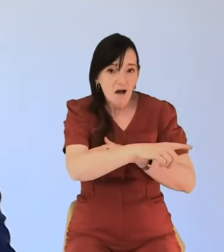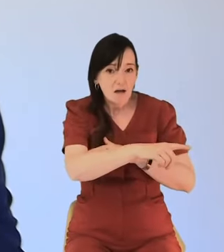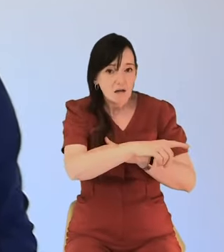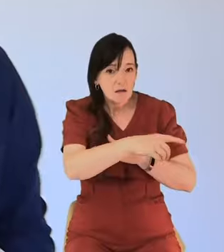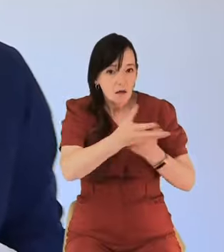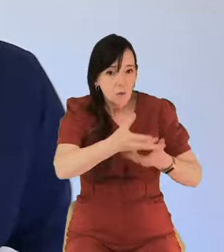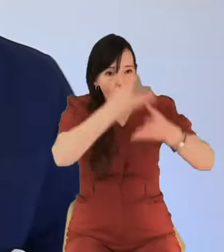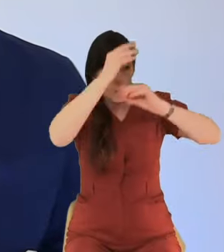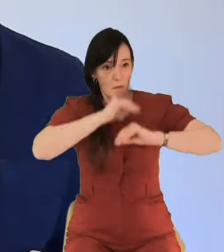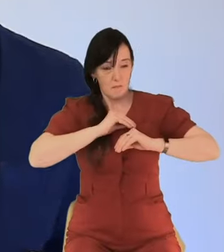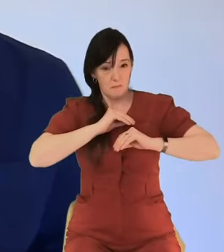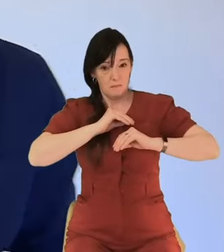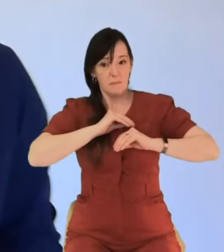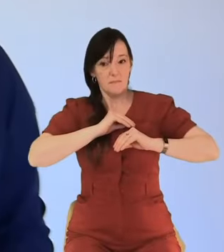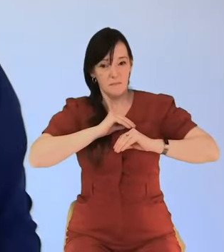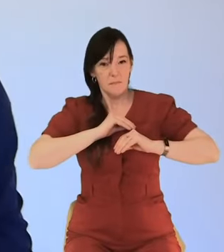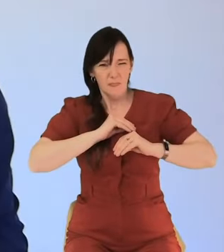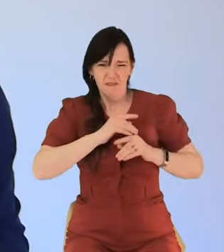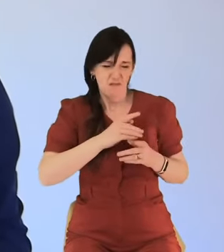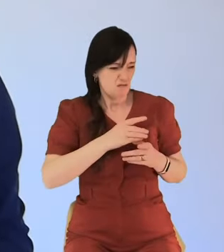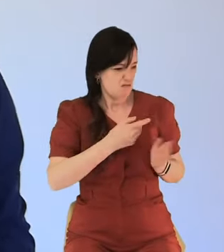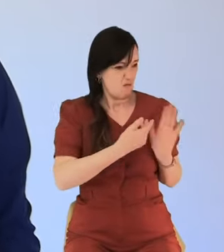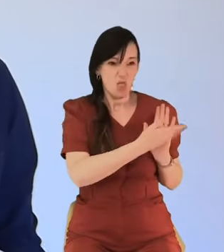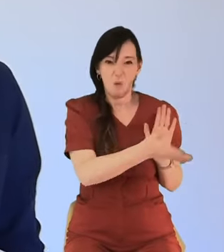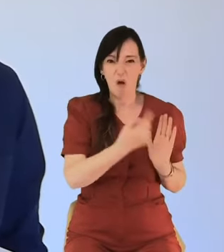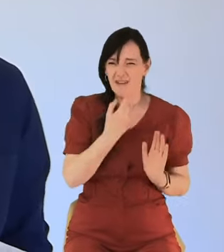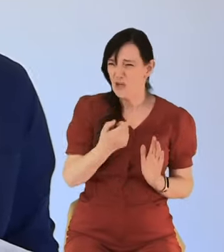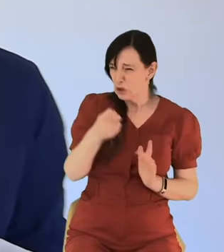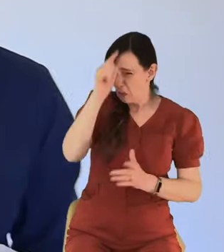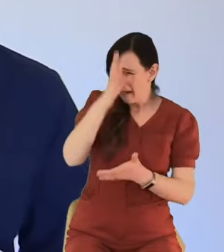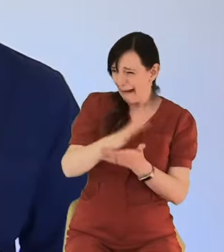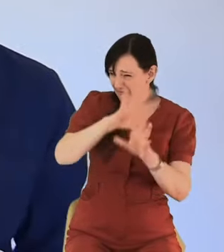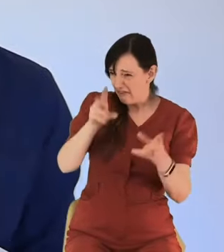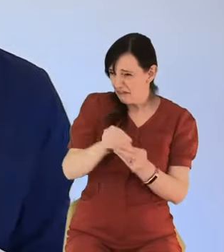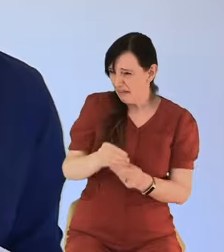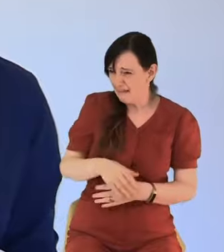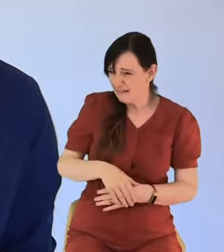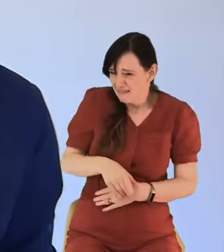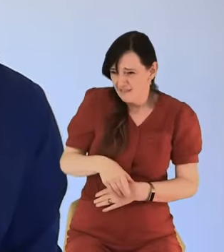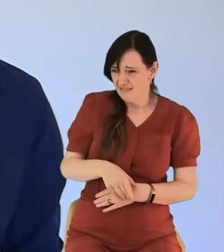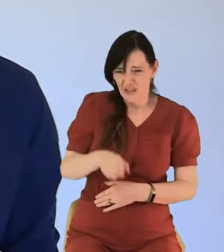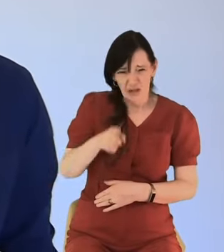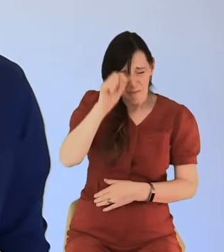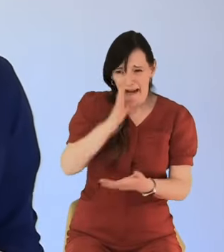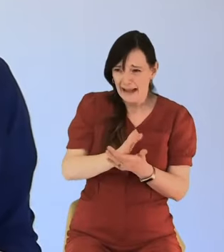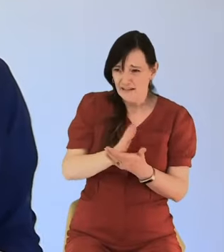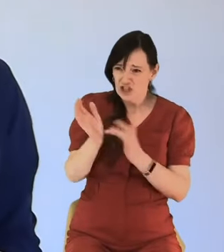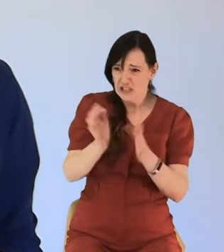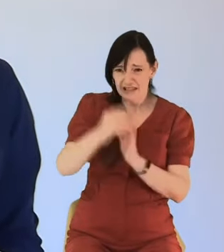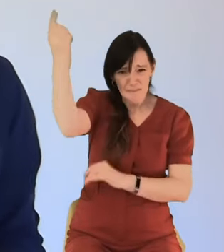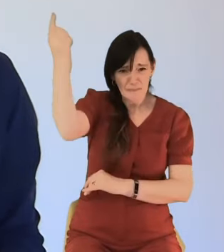world says, you believe this stuff Paul teaches about Jesus? You believe he's coming back to judge the